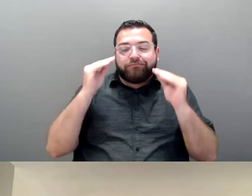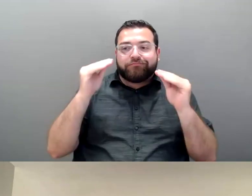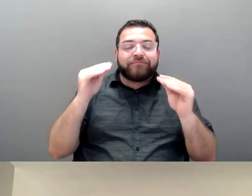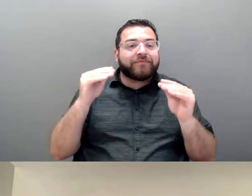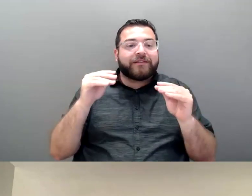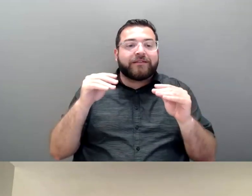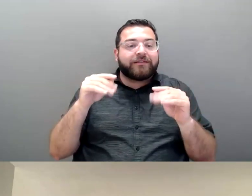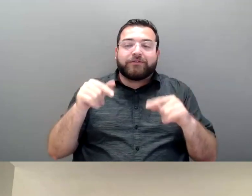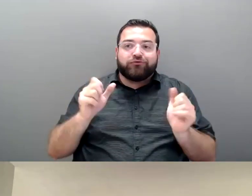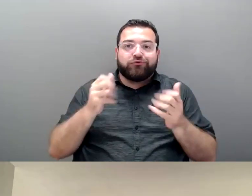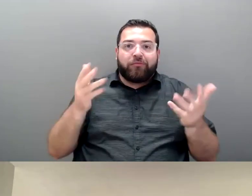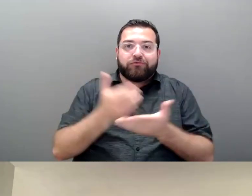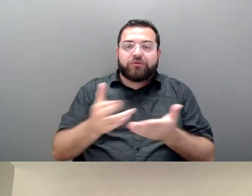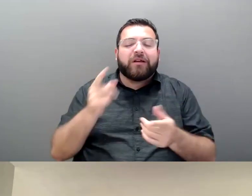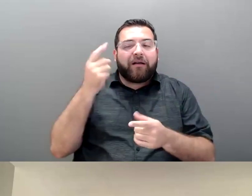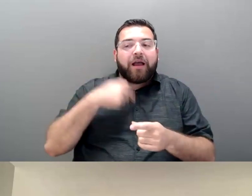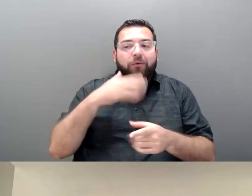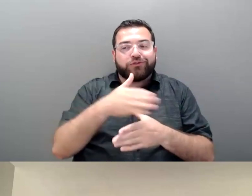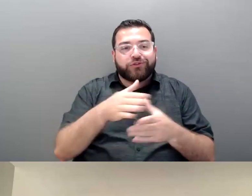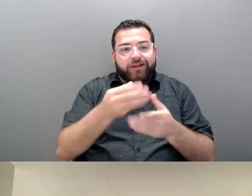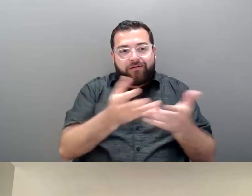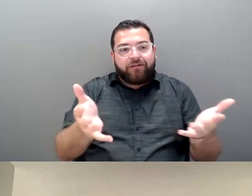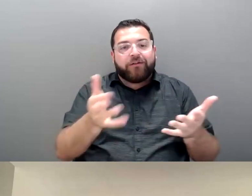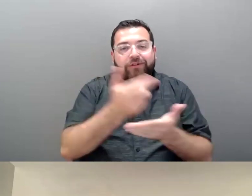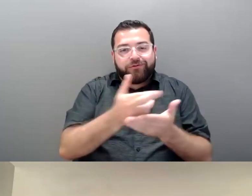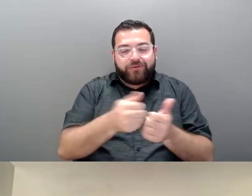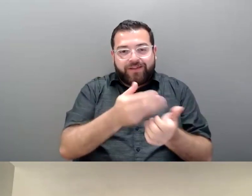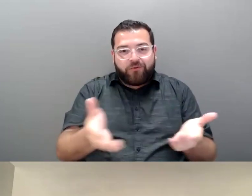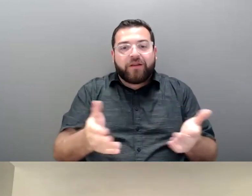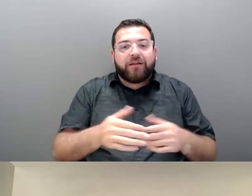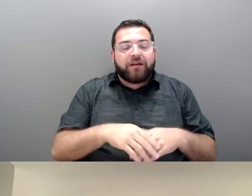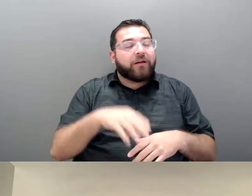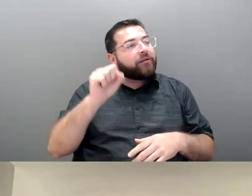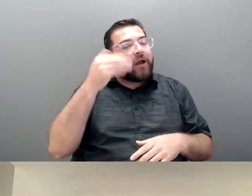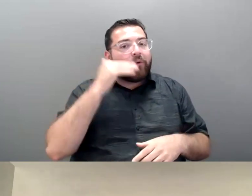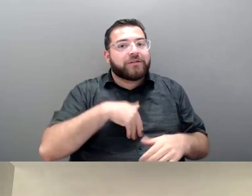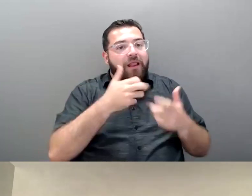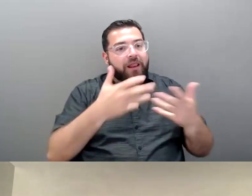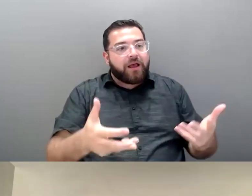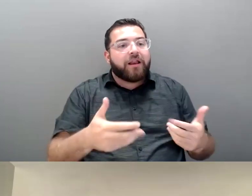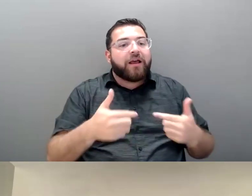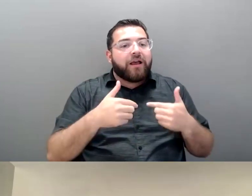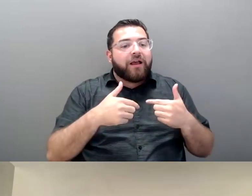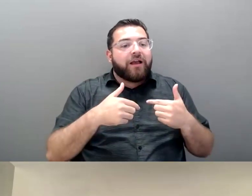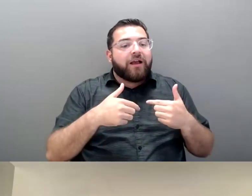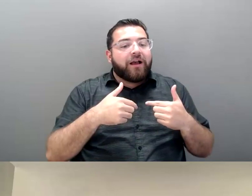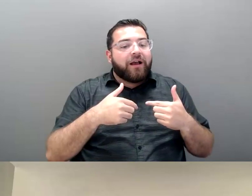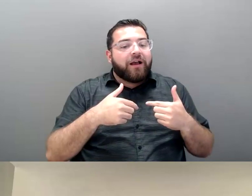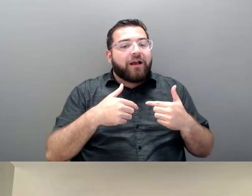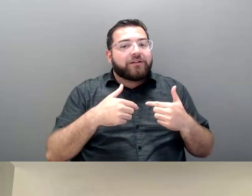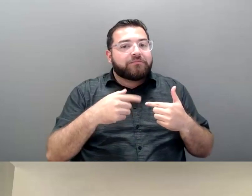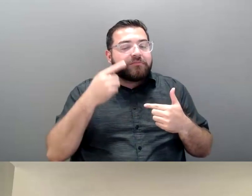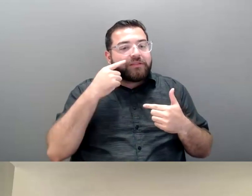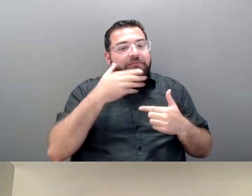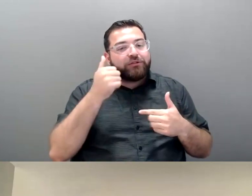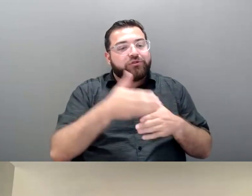is so much, and I'll share the resources too when I Yeah. share the little Yeah. video. And I mean, it's a lot. It's a lot. Yeah, I would just share what, Yeah. these